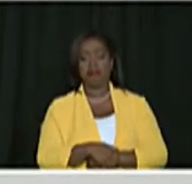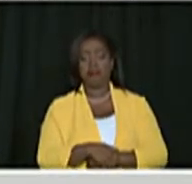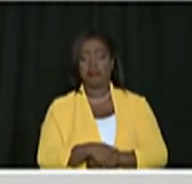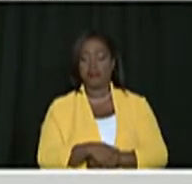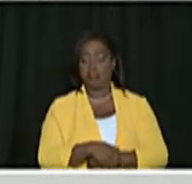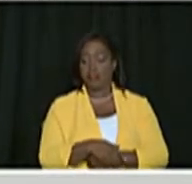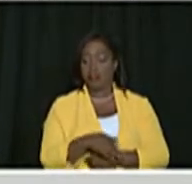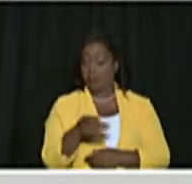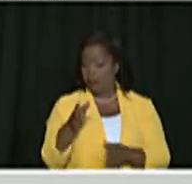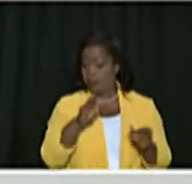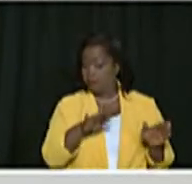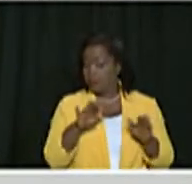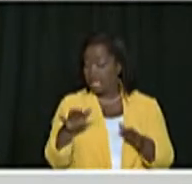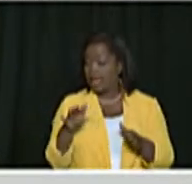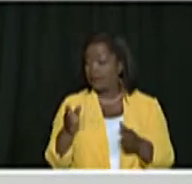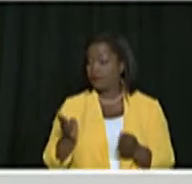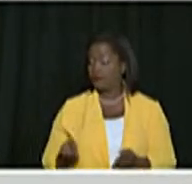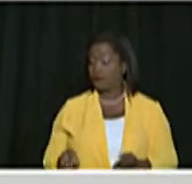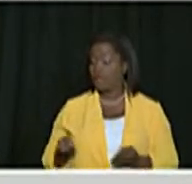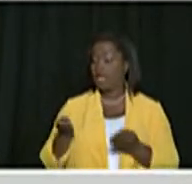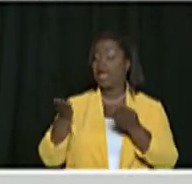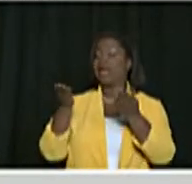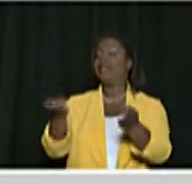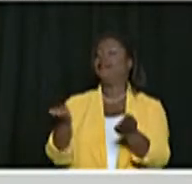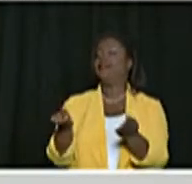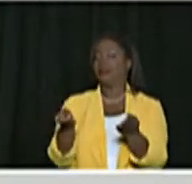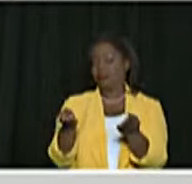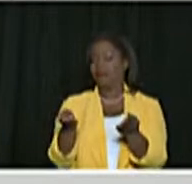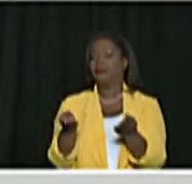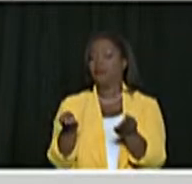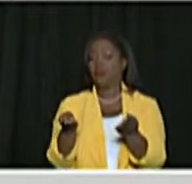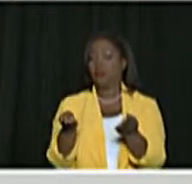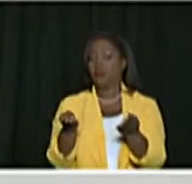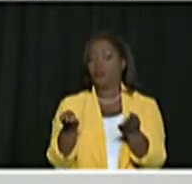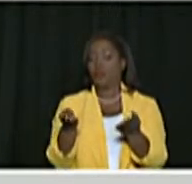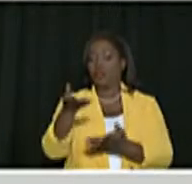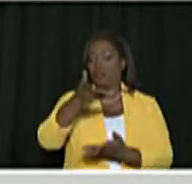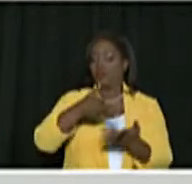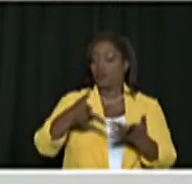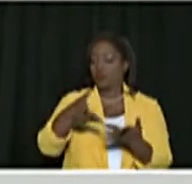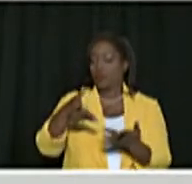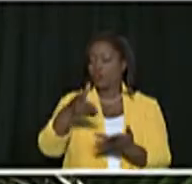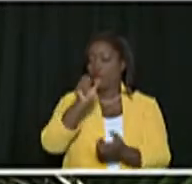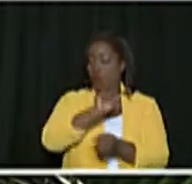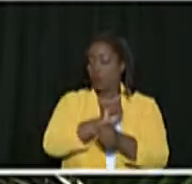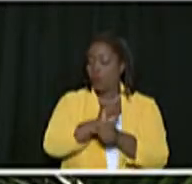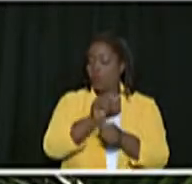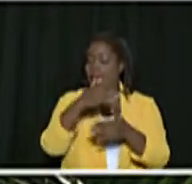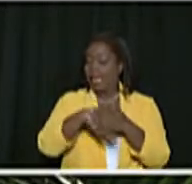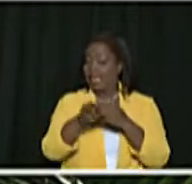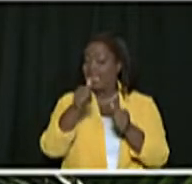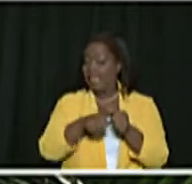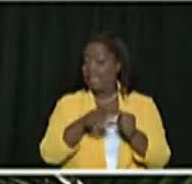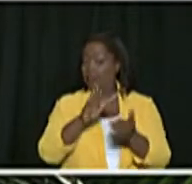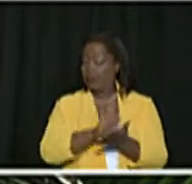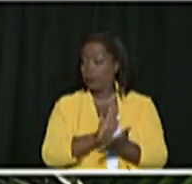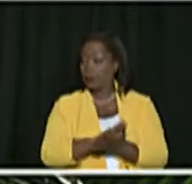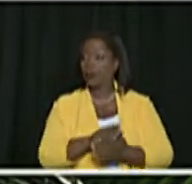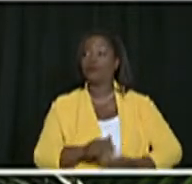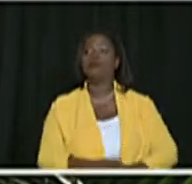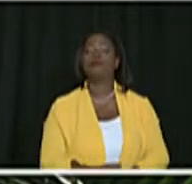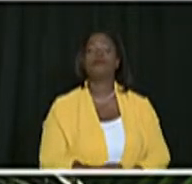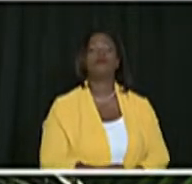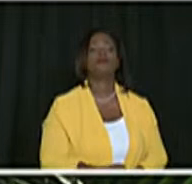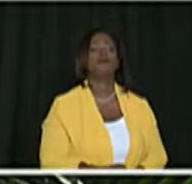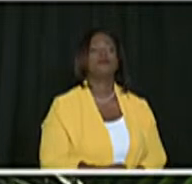to each school? That sounds like in addition to the guidance counselors. Well, what I will say, I'll say it this way. Certainly,